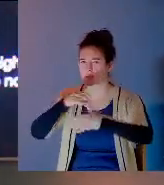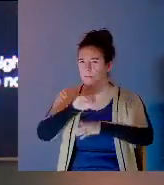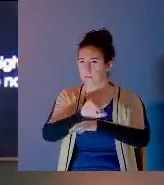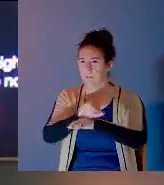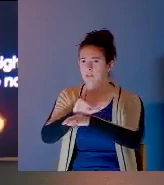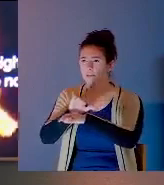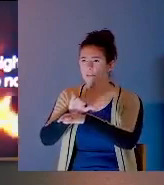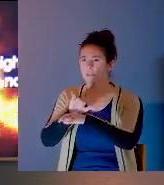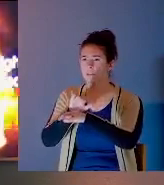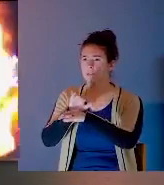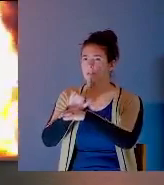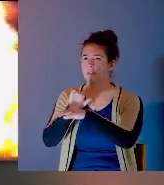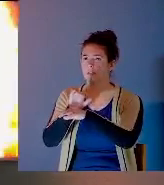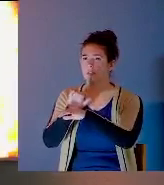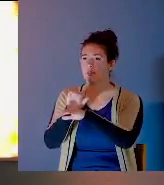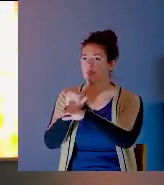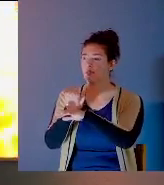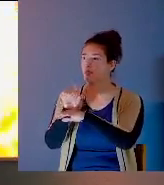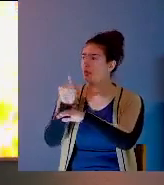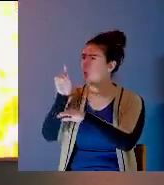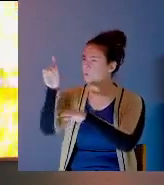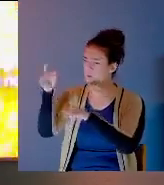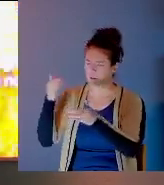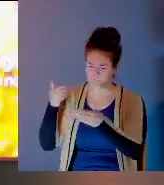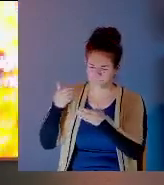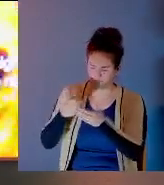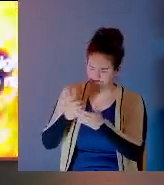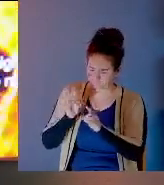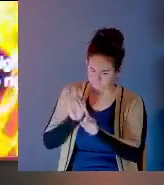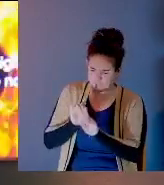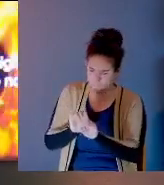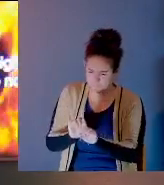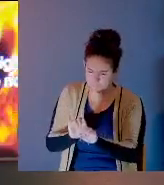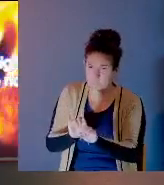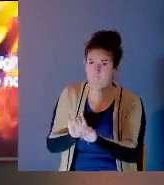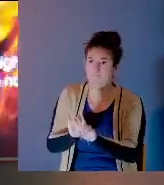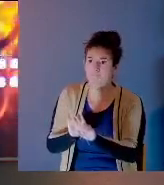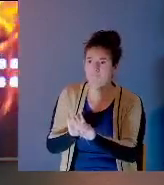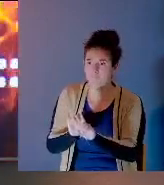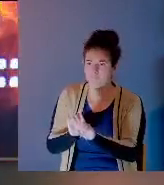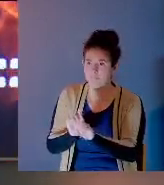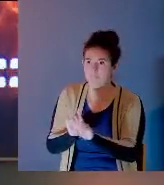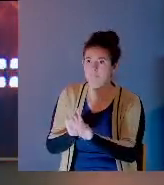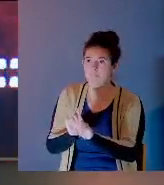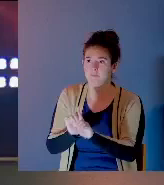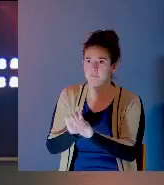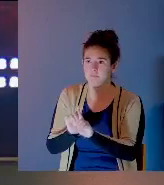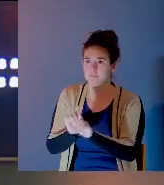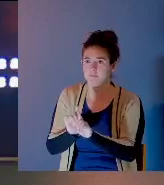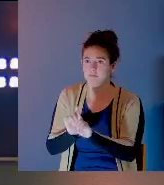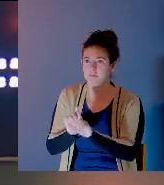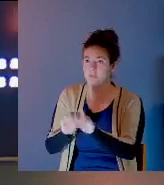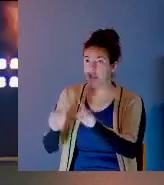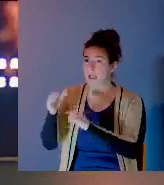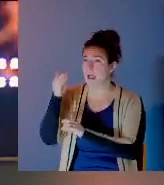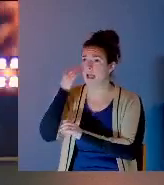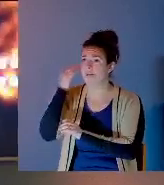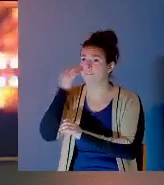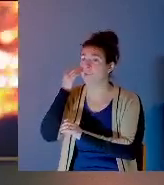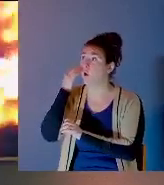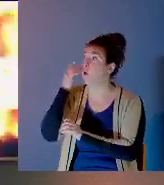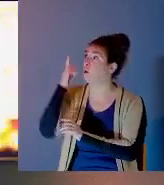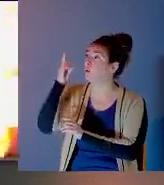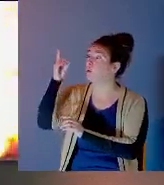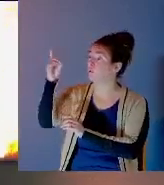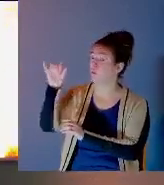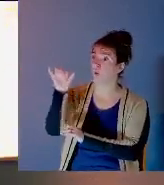close like no other. I've known you as a father. I've known you